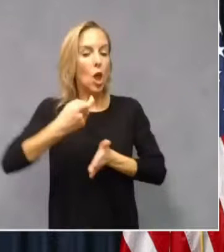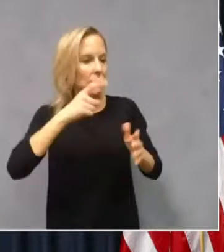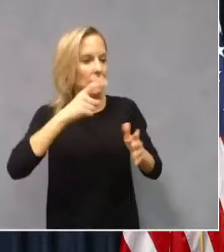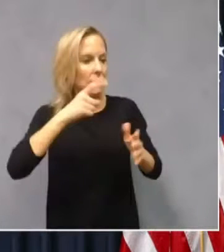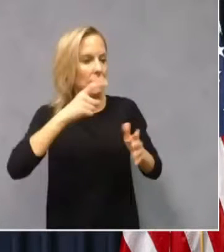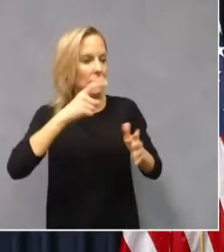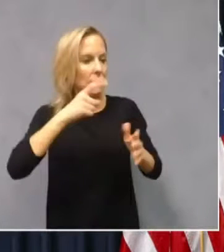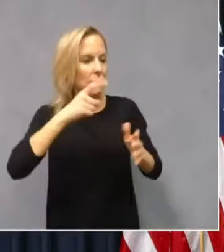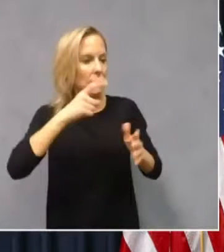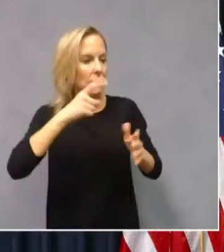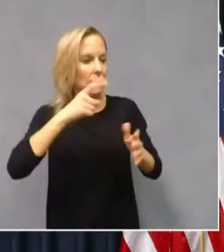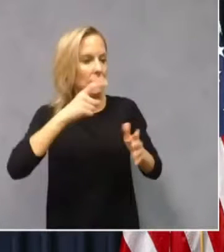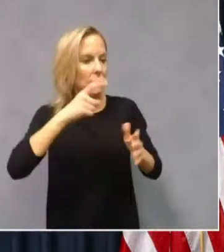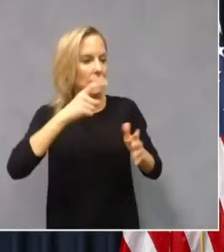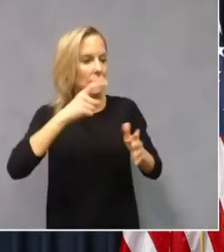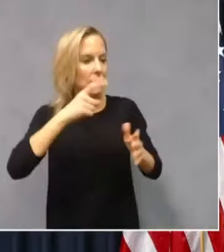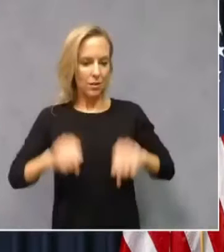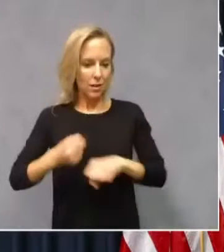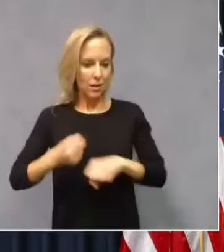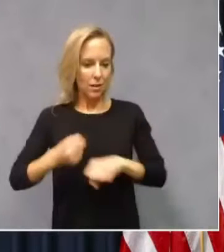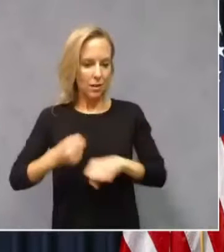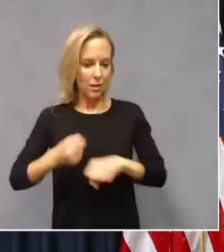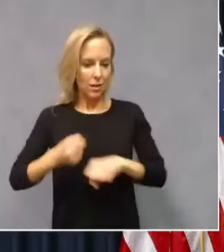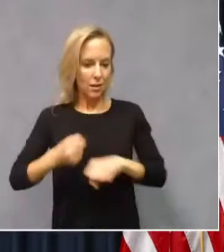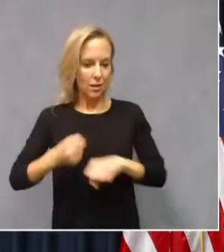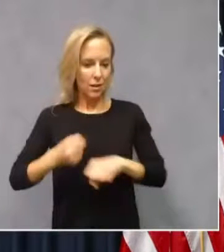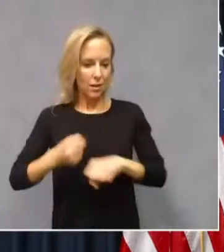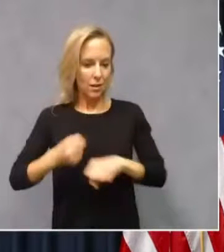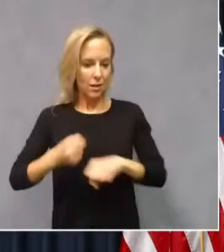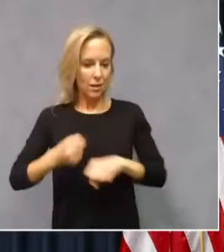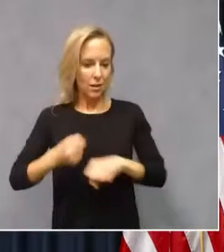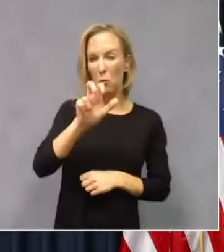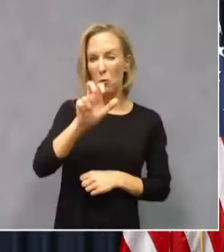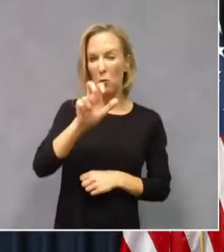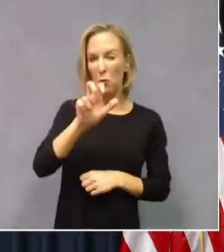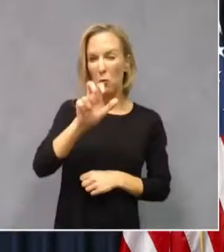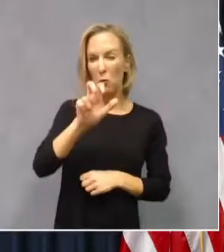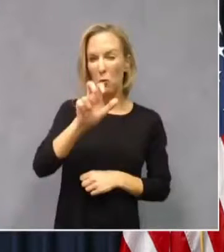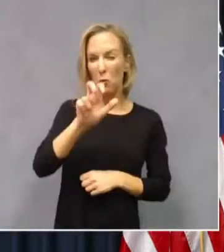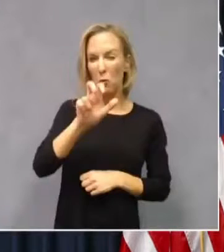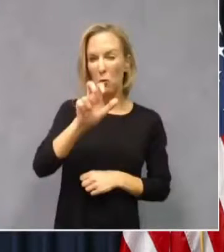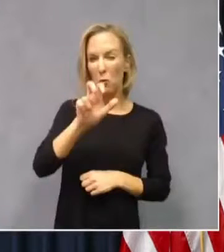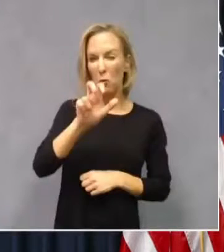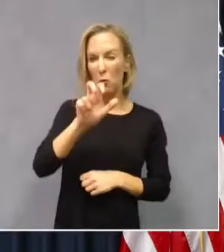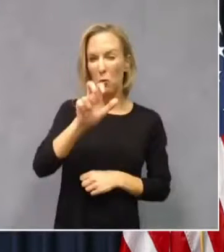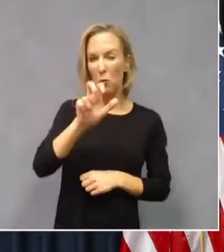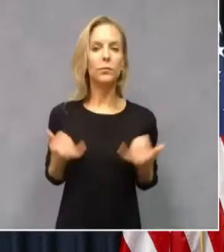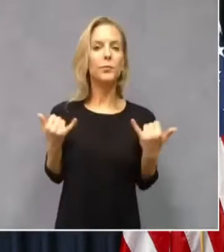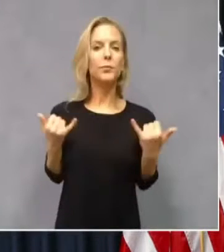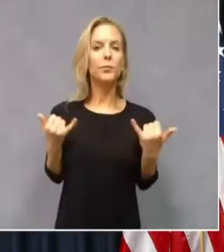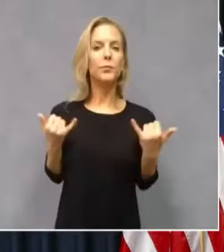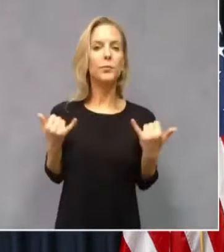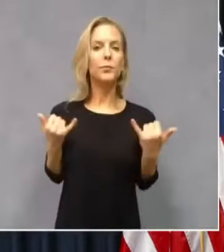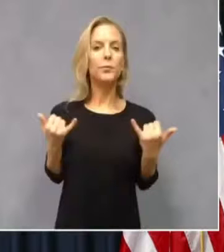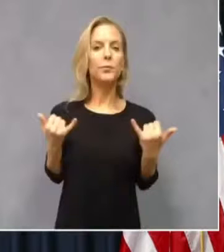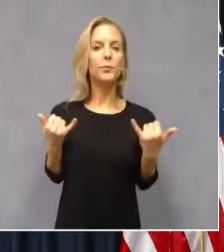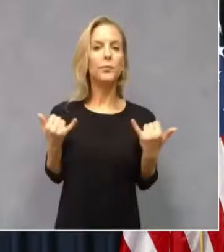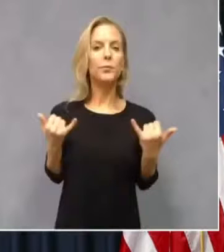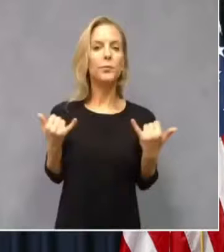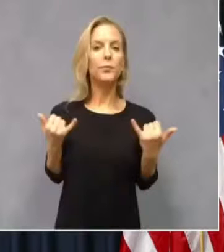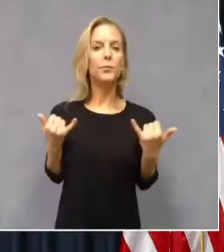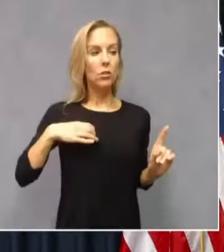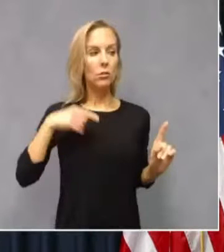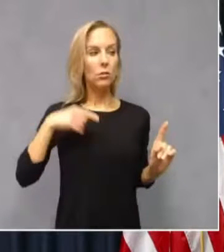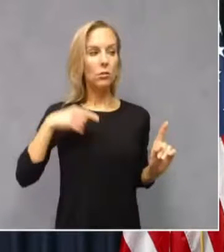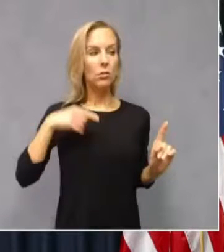for the first 6 months of next year. And it's about $350 million. Right now, what Congress is telling us is you are